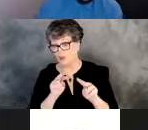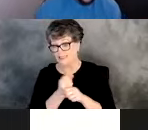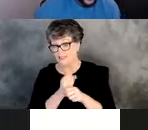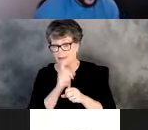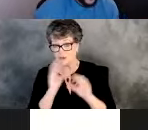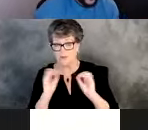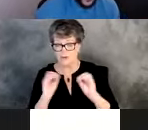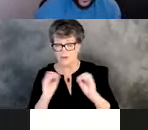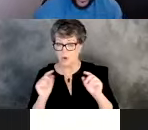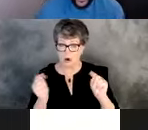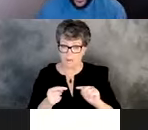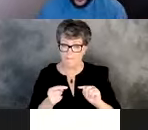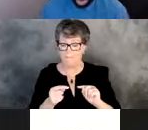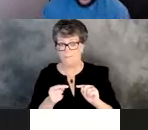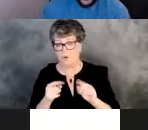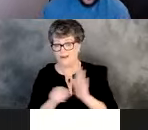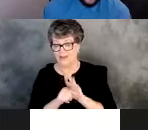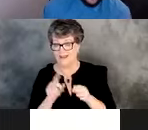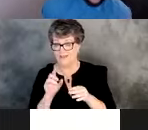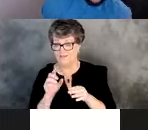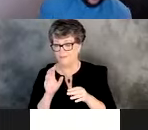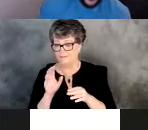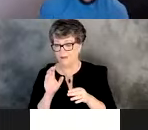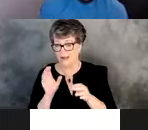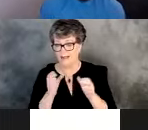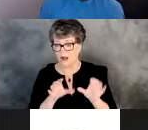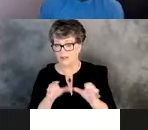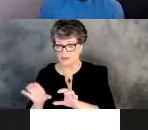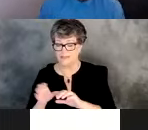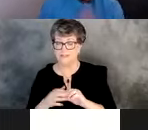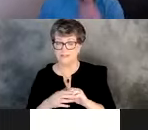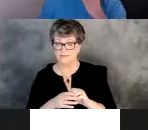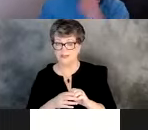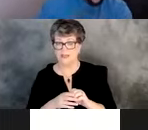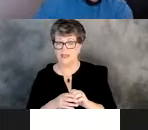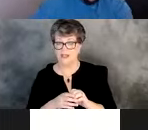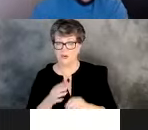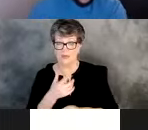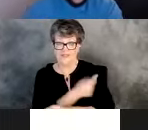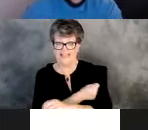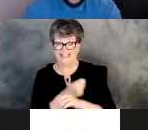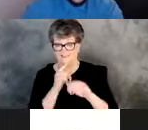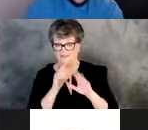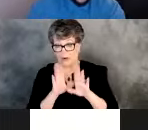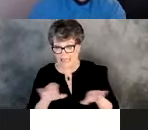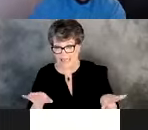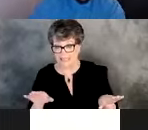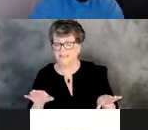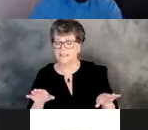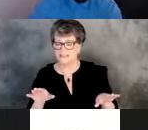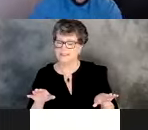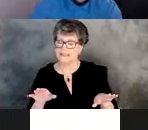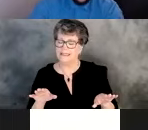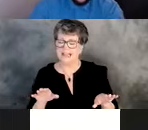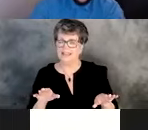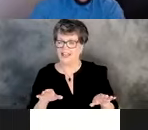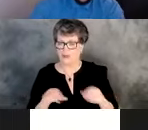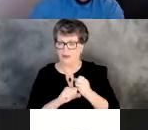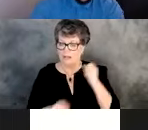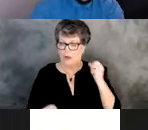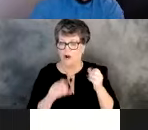longer term consequences. And in vaccines, typically, if there's reactions, they're going to be in the immediate or recent period and not as far